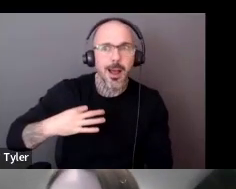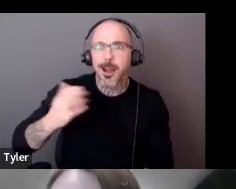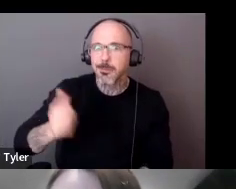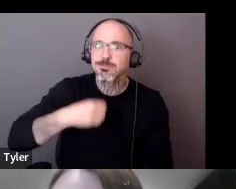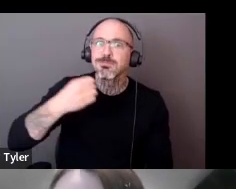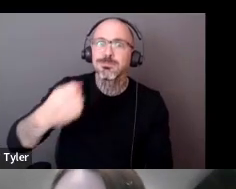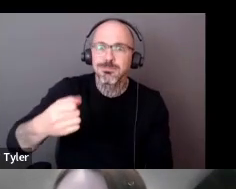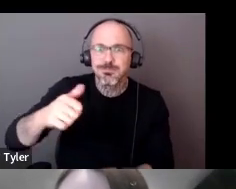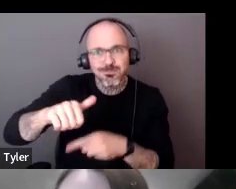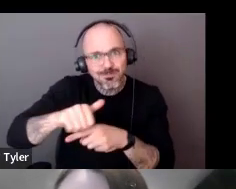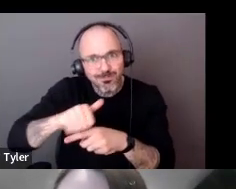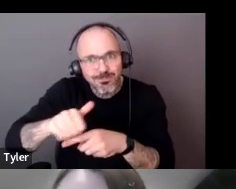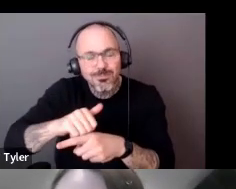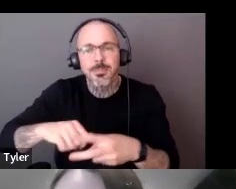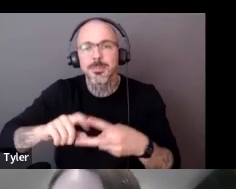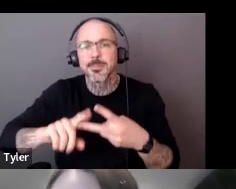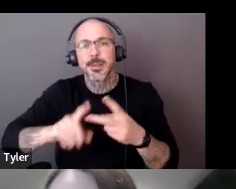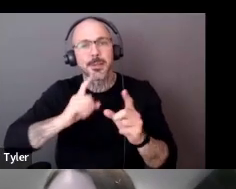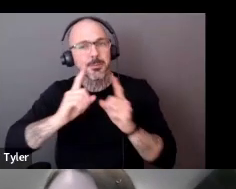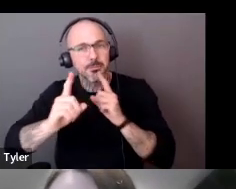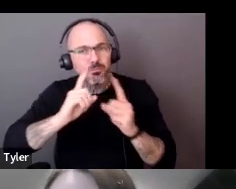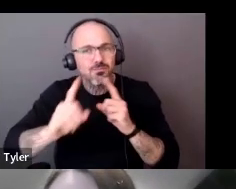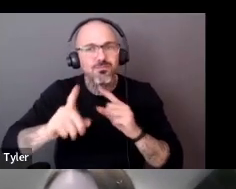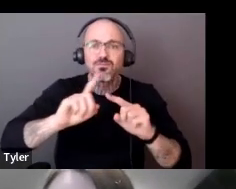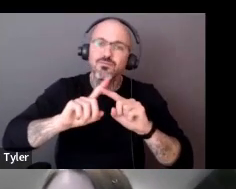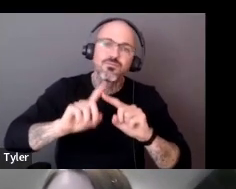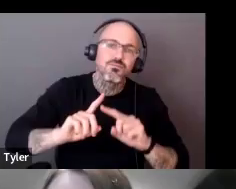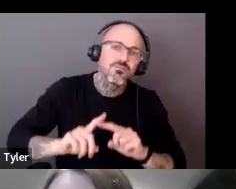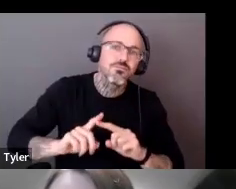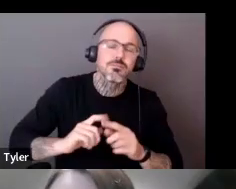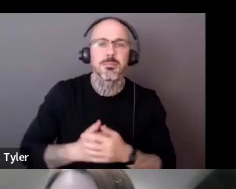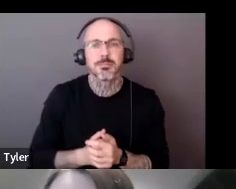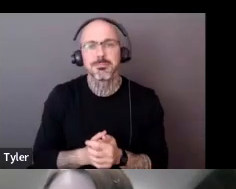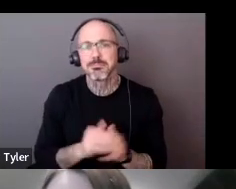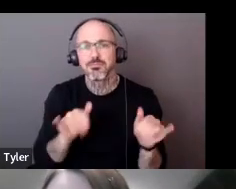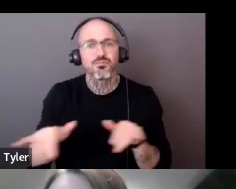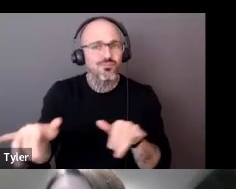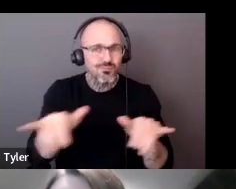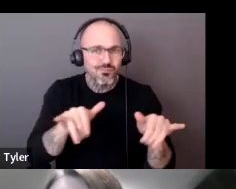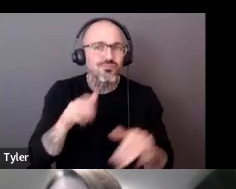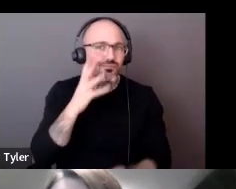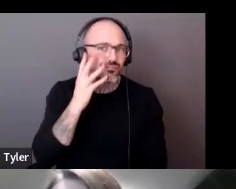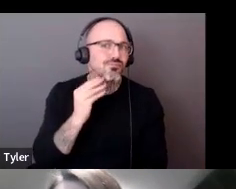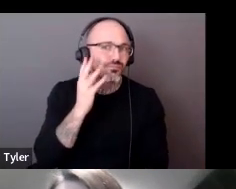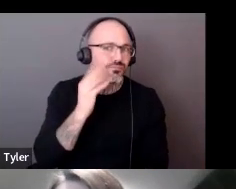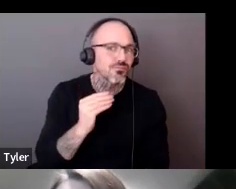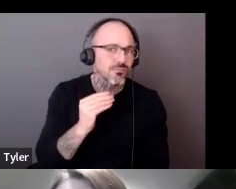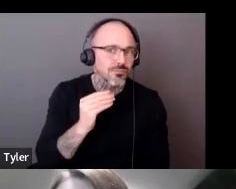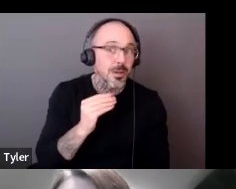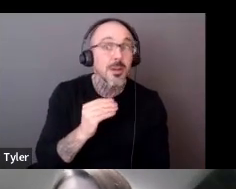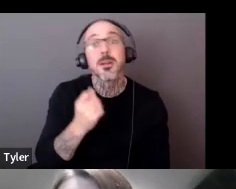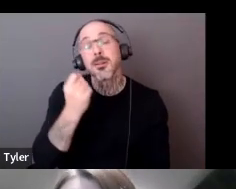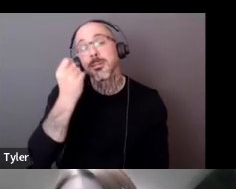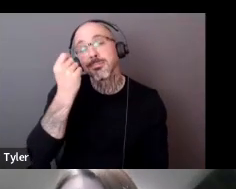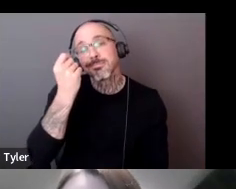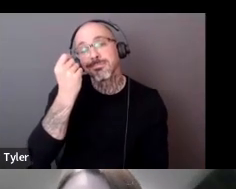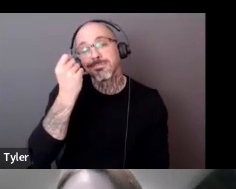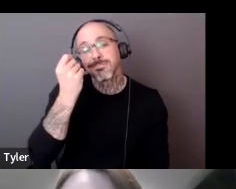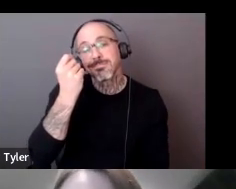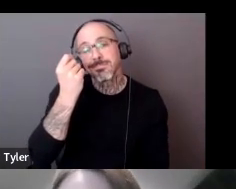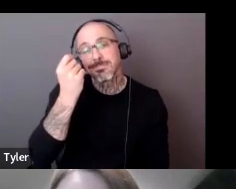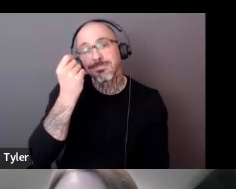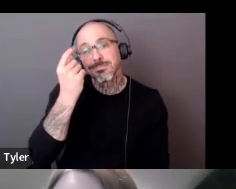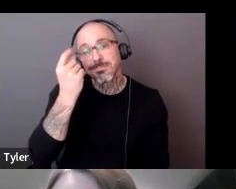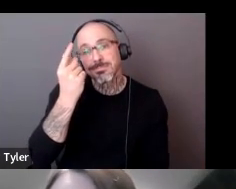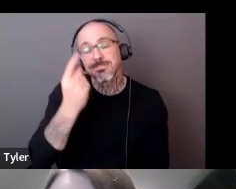get interviews and so on and so forth. Well, I spent the bulk of my